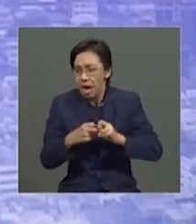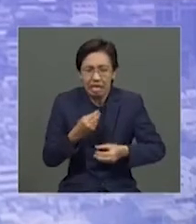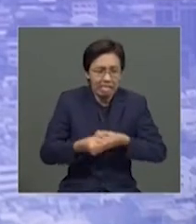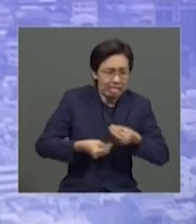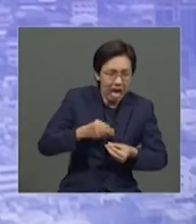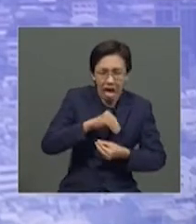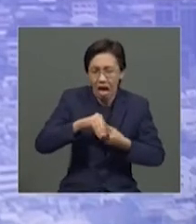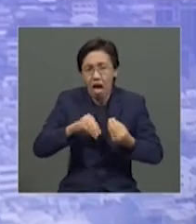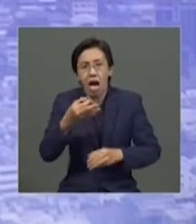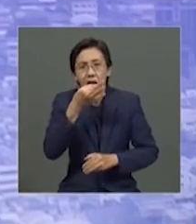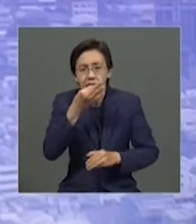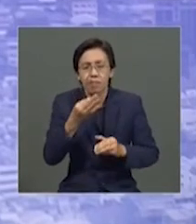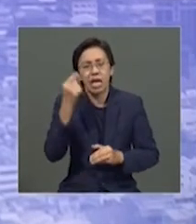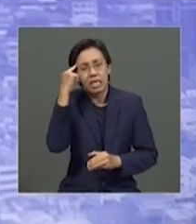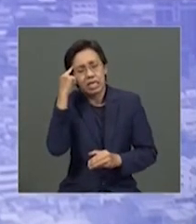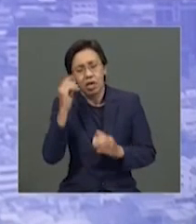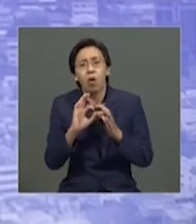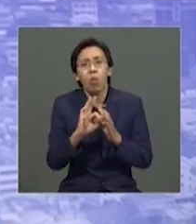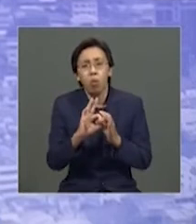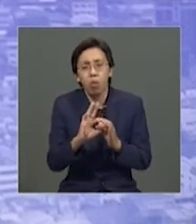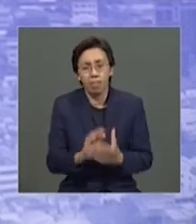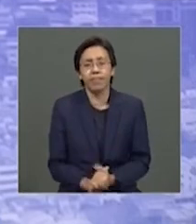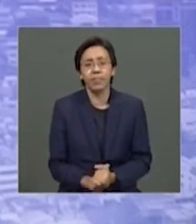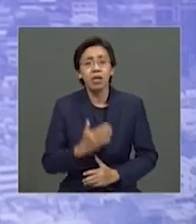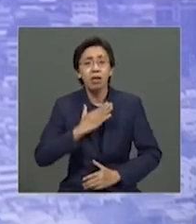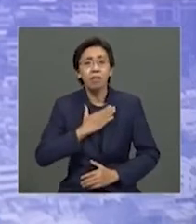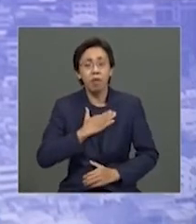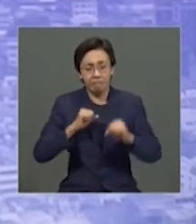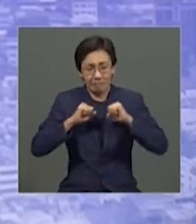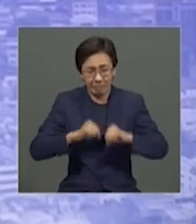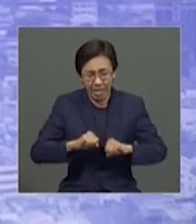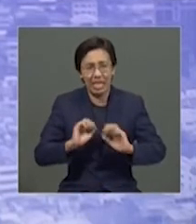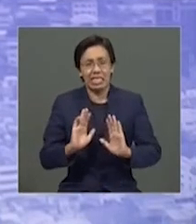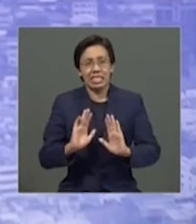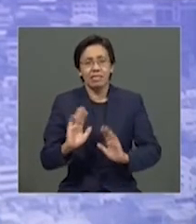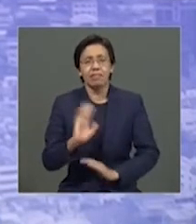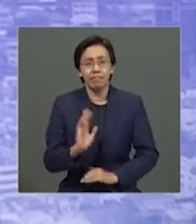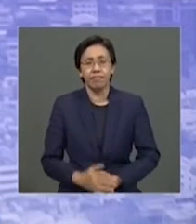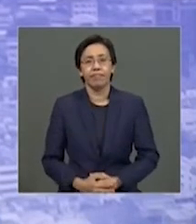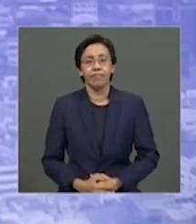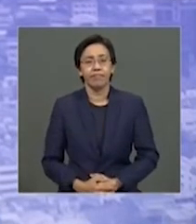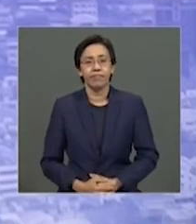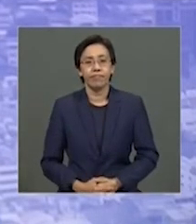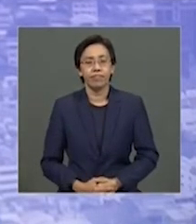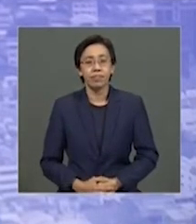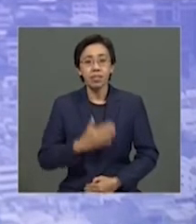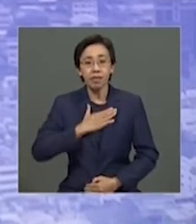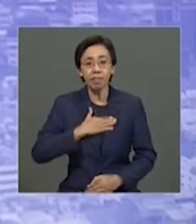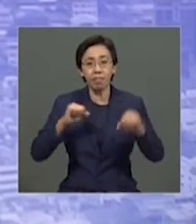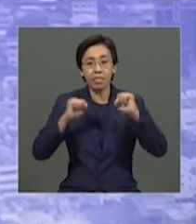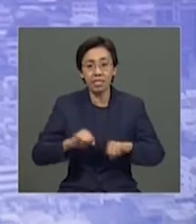ease up the criticism together with a very good, significant, hit on the heart of the people, kind of